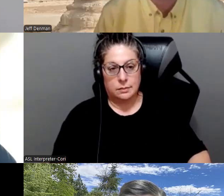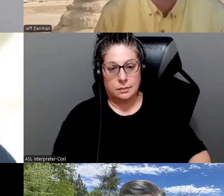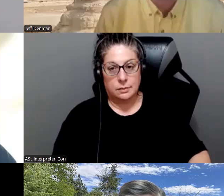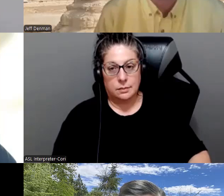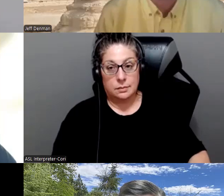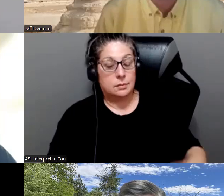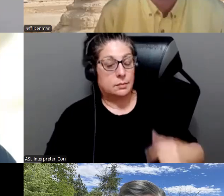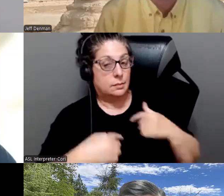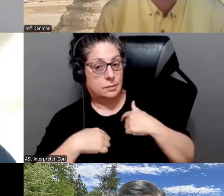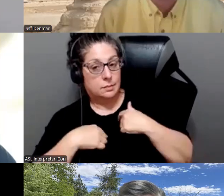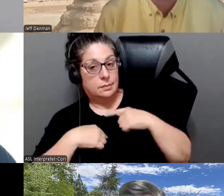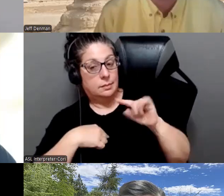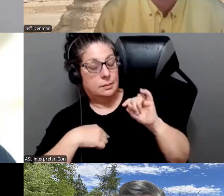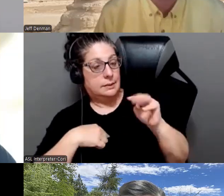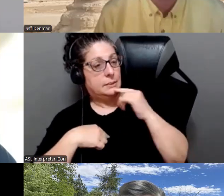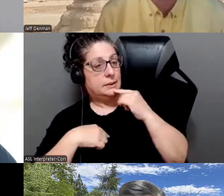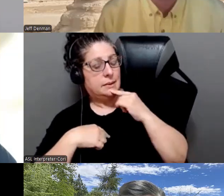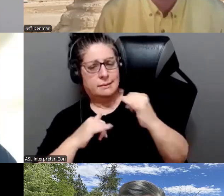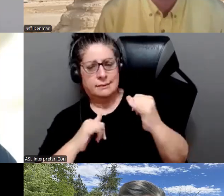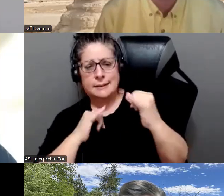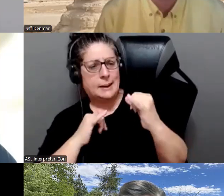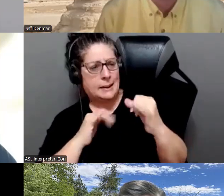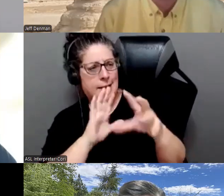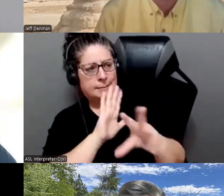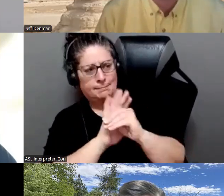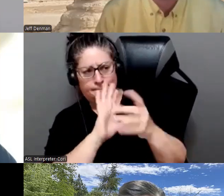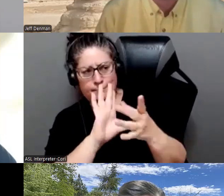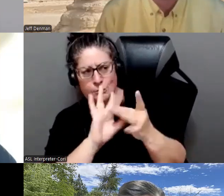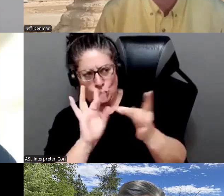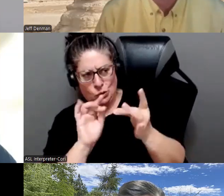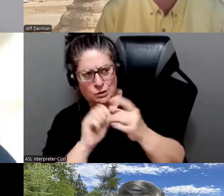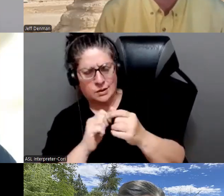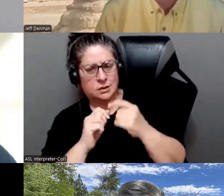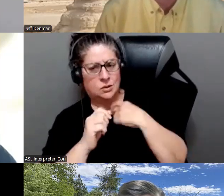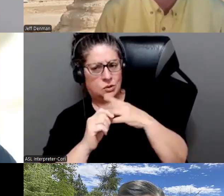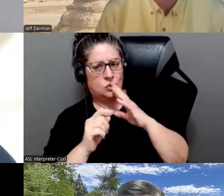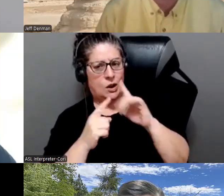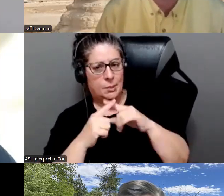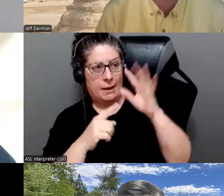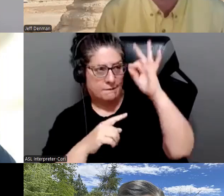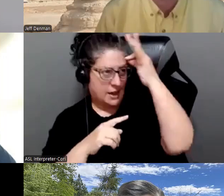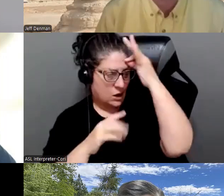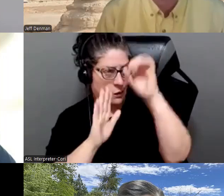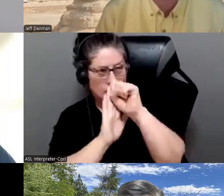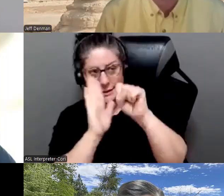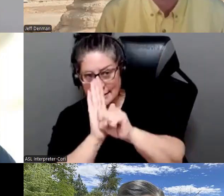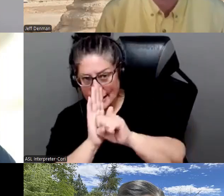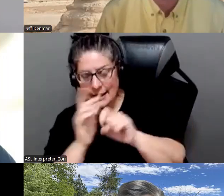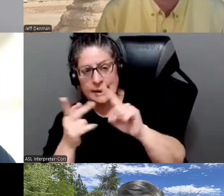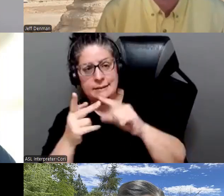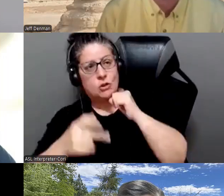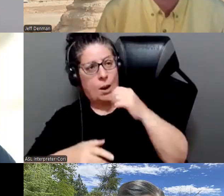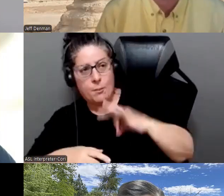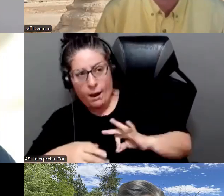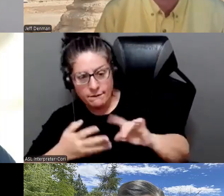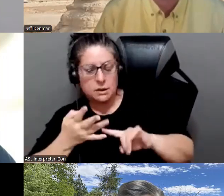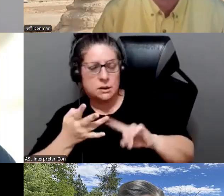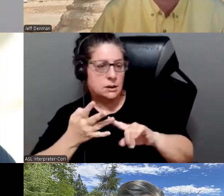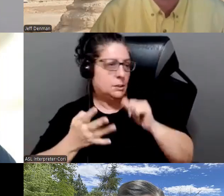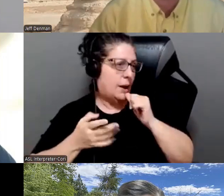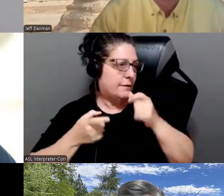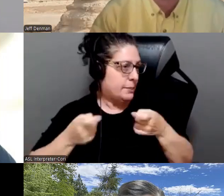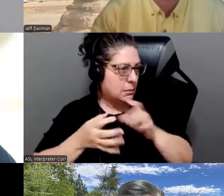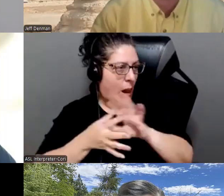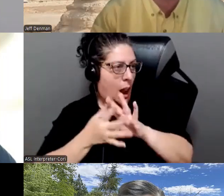Yeah, I'd like to just echo Christie, and you're talking about federal, you're talking about state, you're talking about nonprofit, you're talking about private